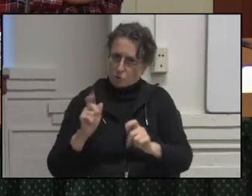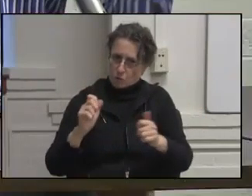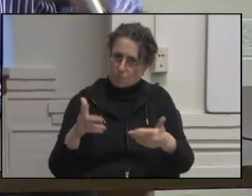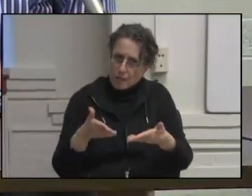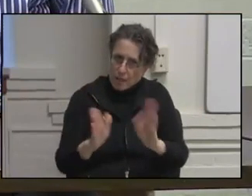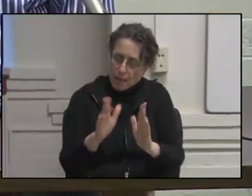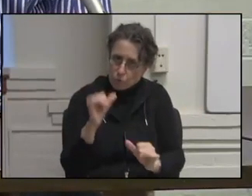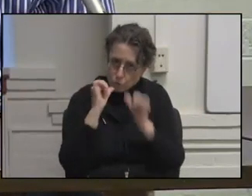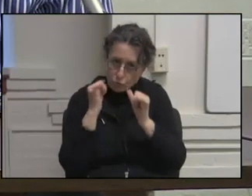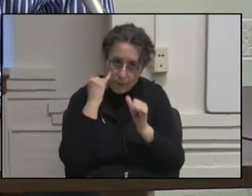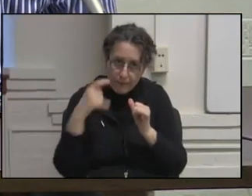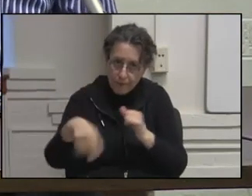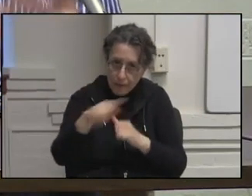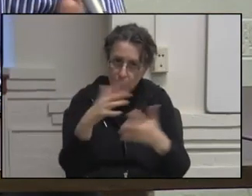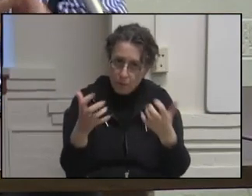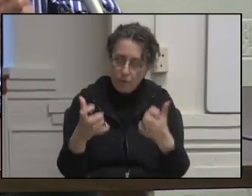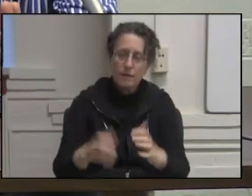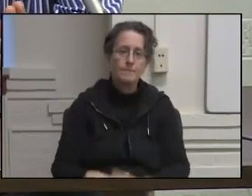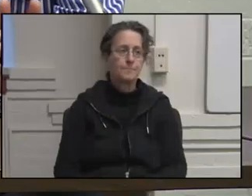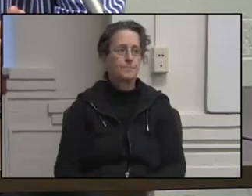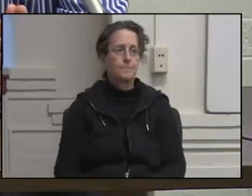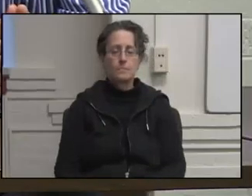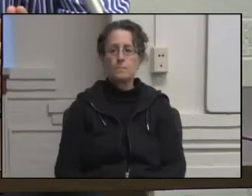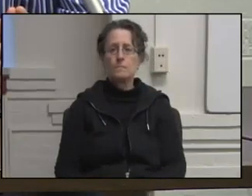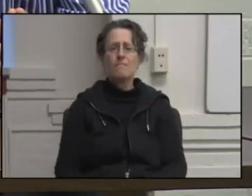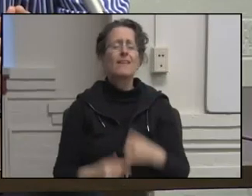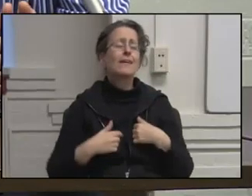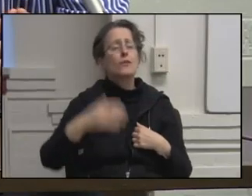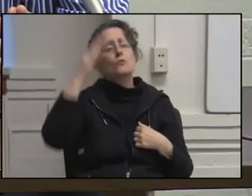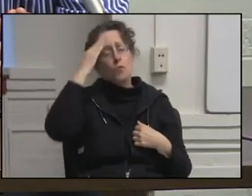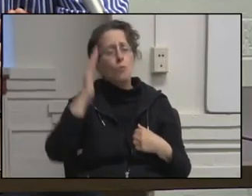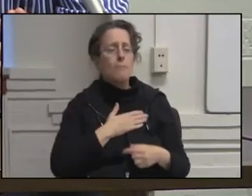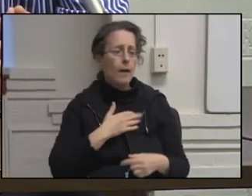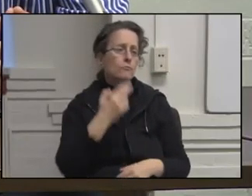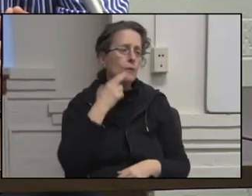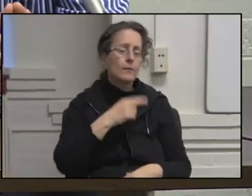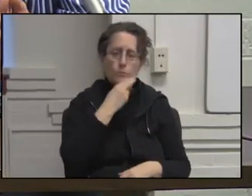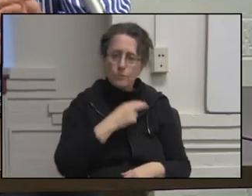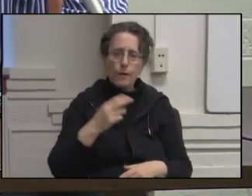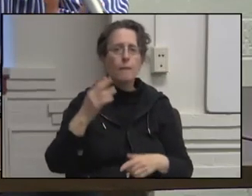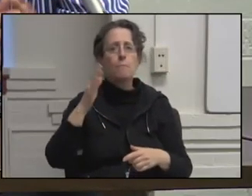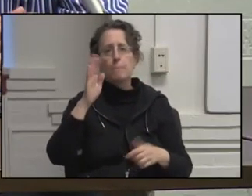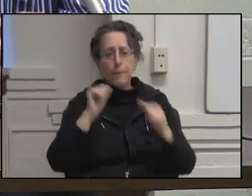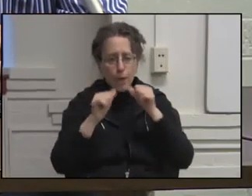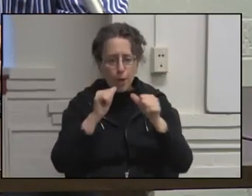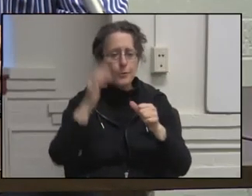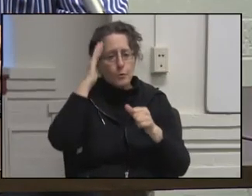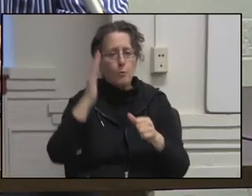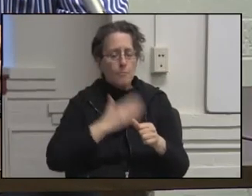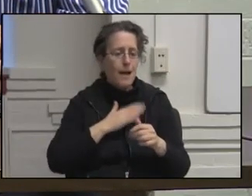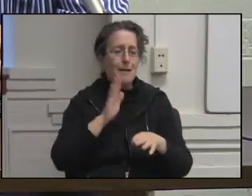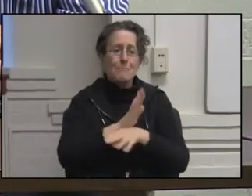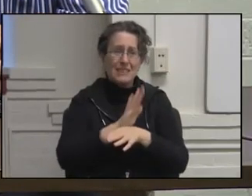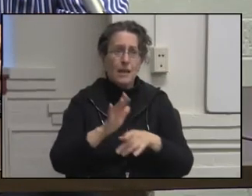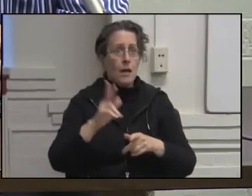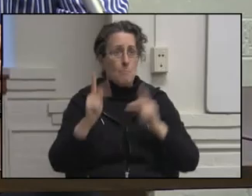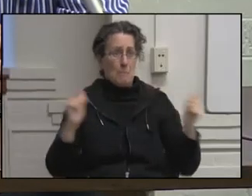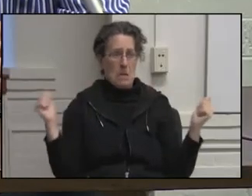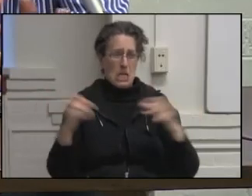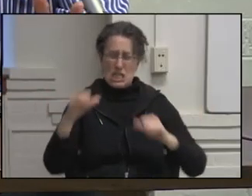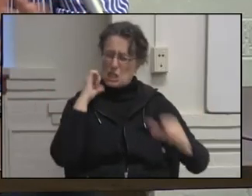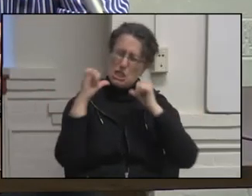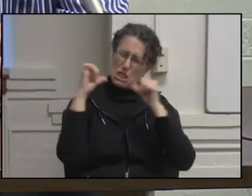If I may just answer that real quickly. I mean, I feel like if you know our establishment and you know the way we do business, I mean, we are just not a hard drinking